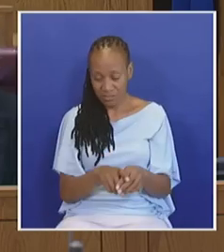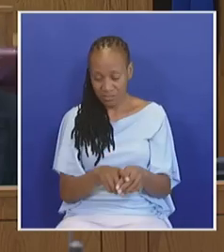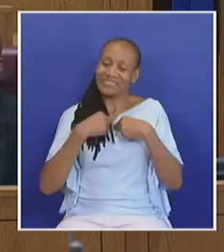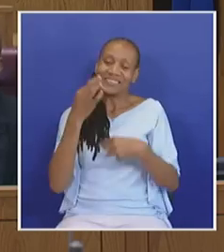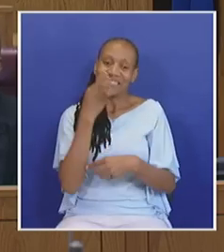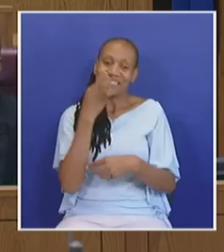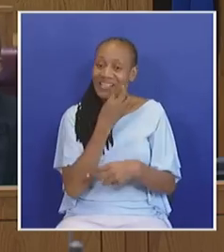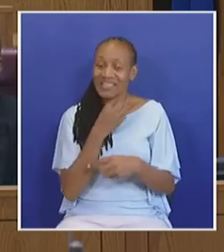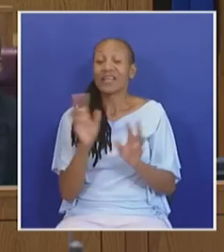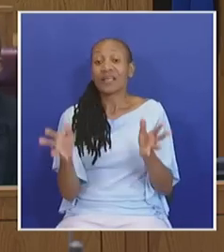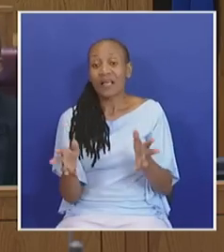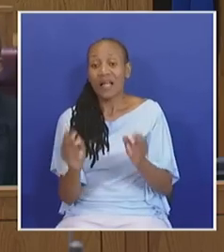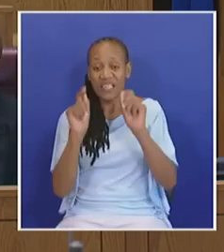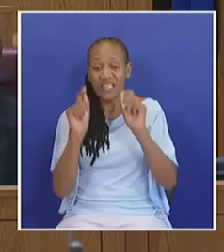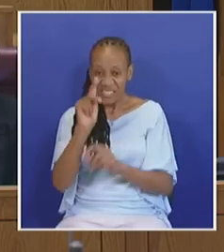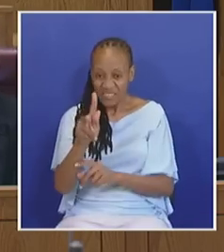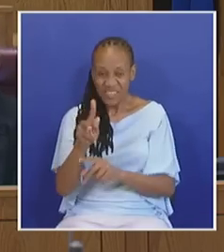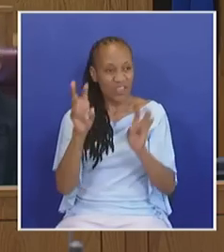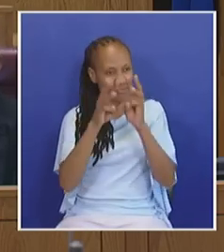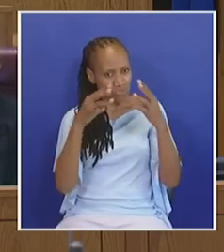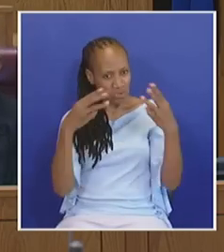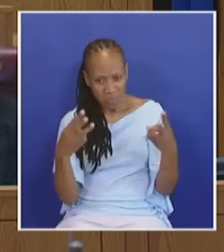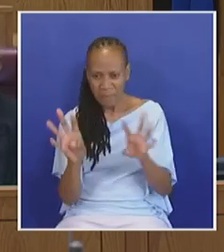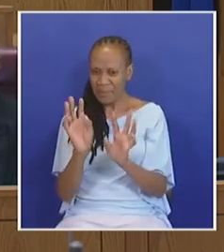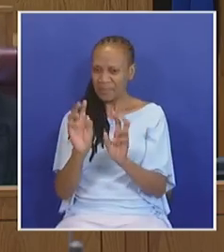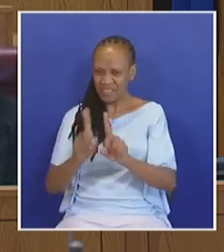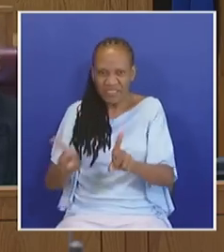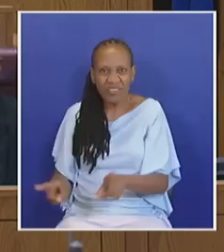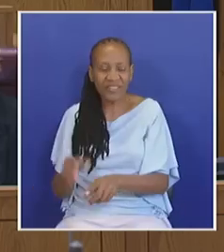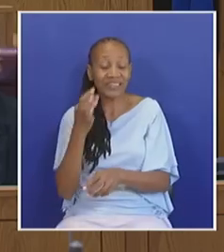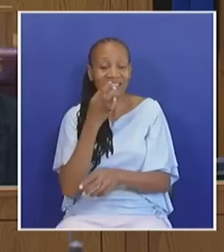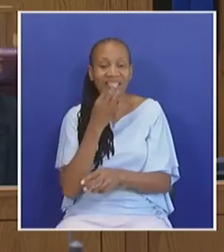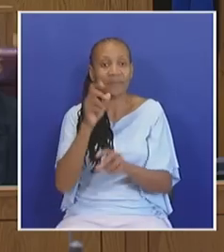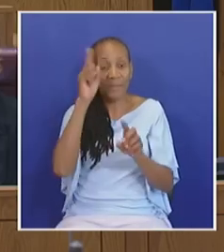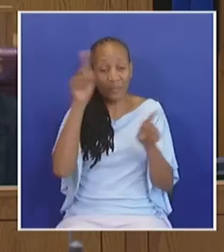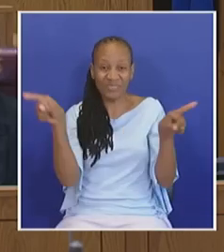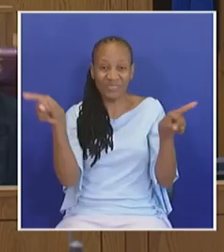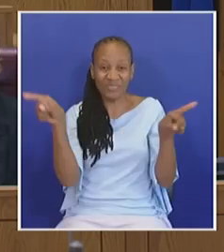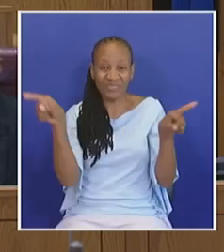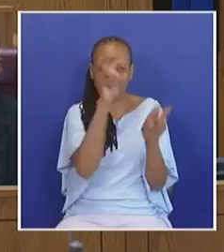are monkeys. It's a point for debate. Honorable Engelbrecht.